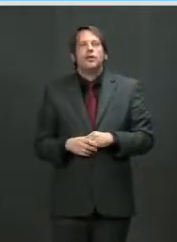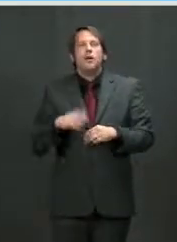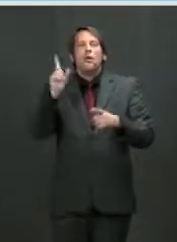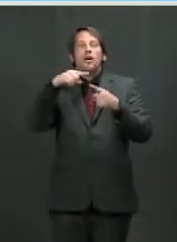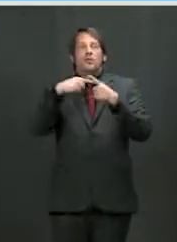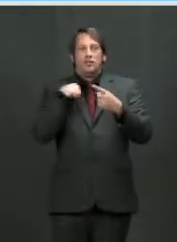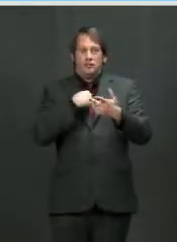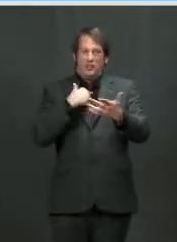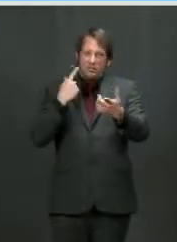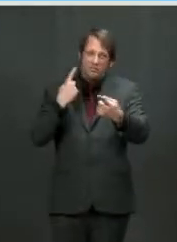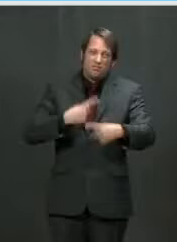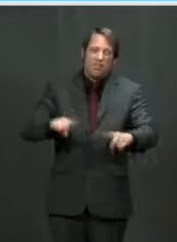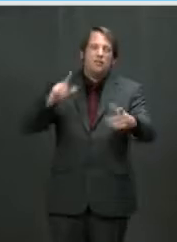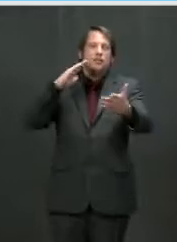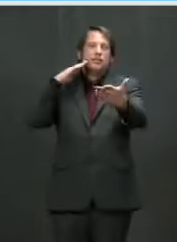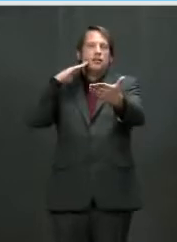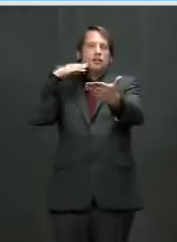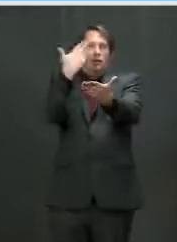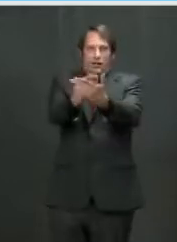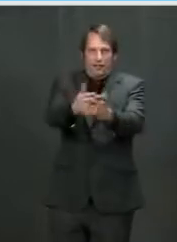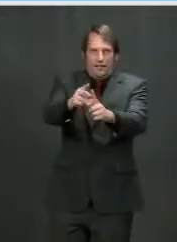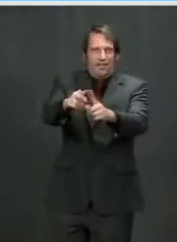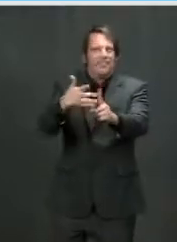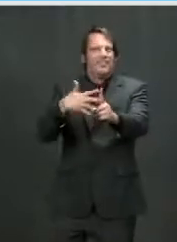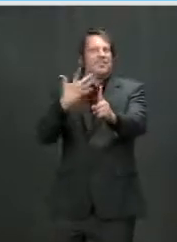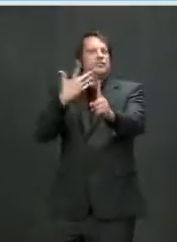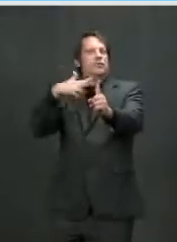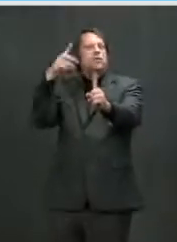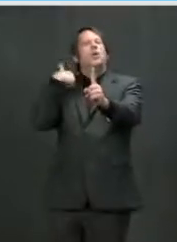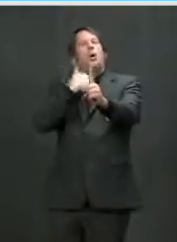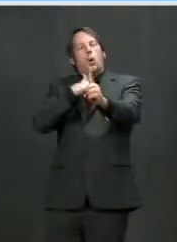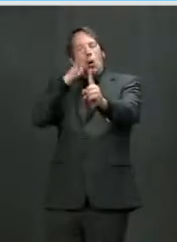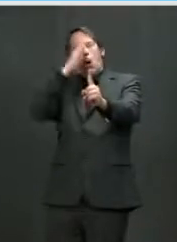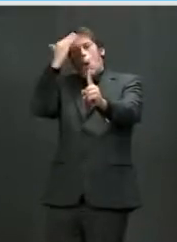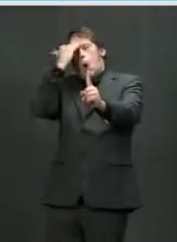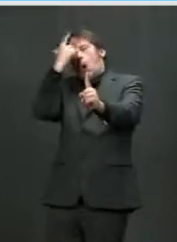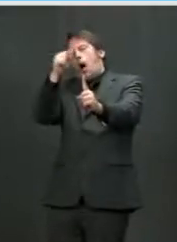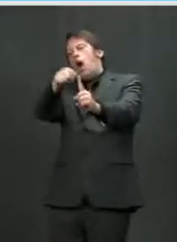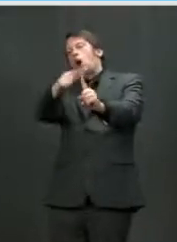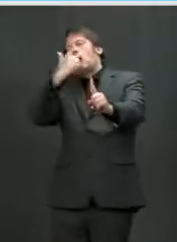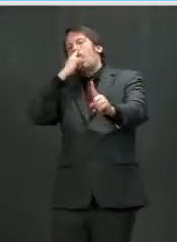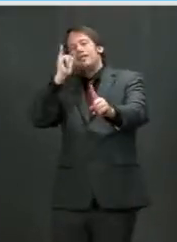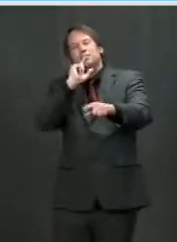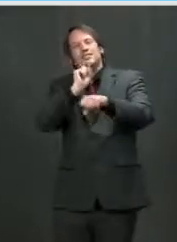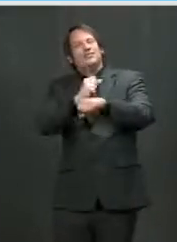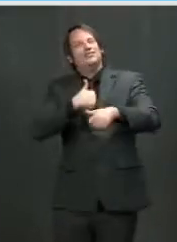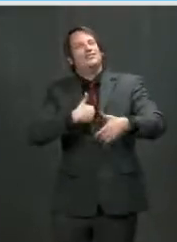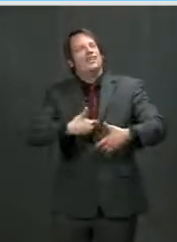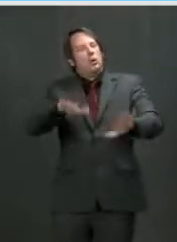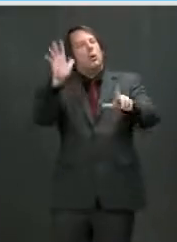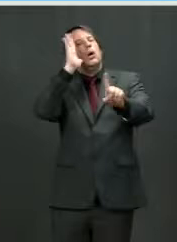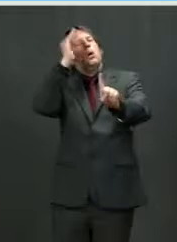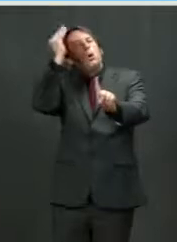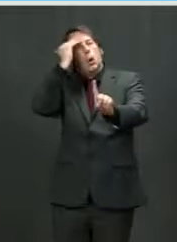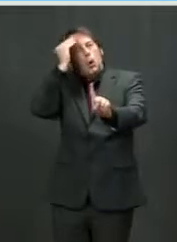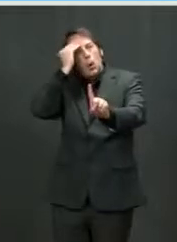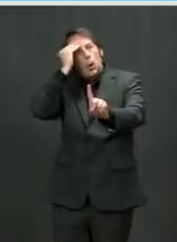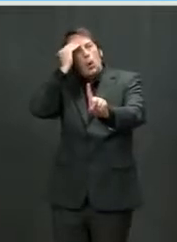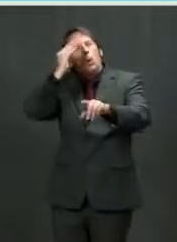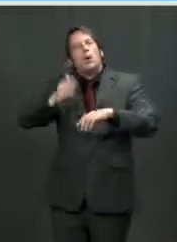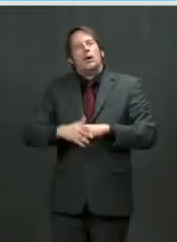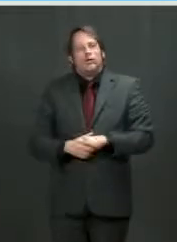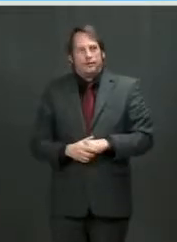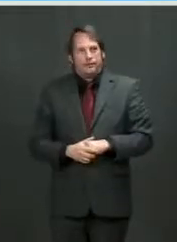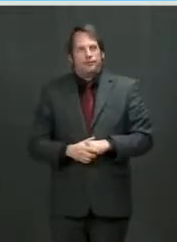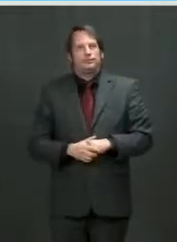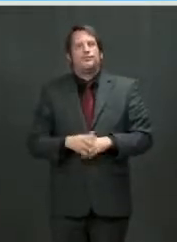And when they do, we're going to wind up getting really stepwise much, much more towards what we consider approaching a